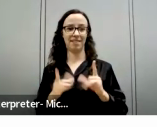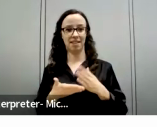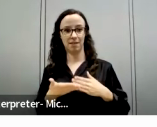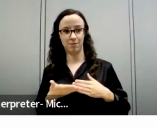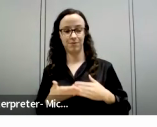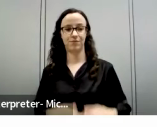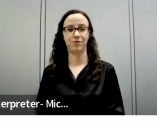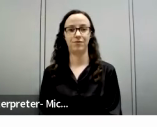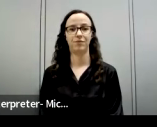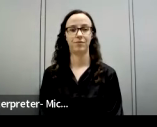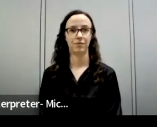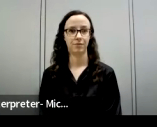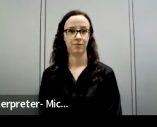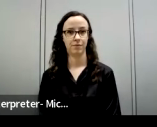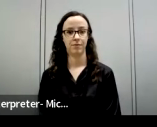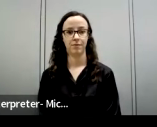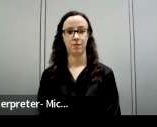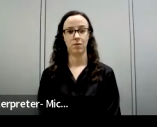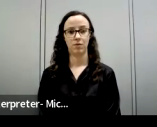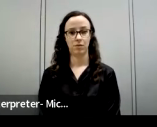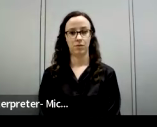All right.